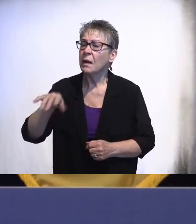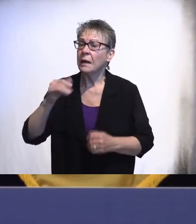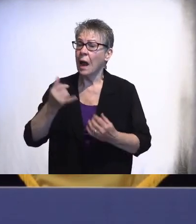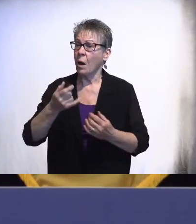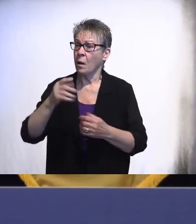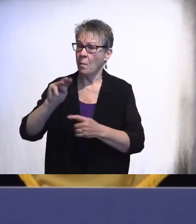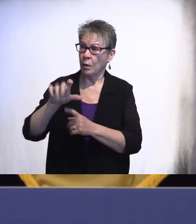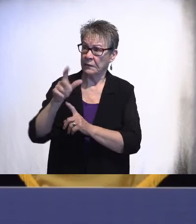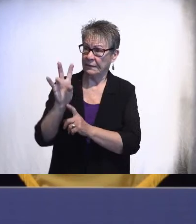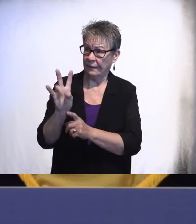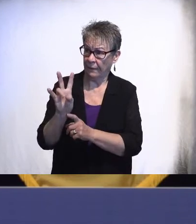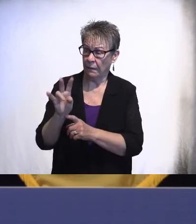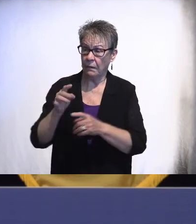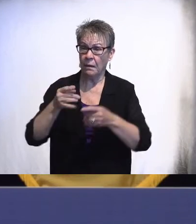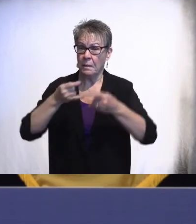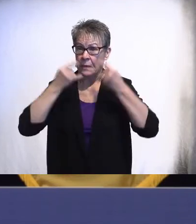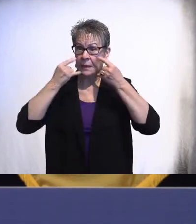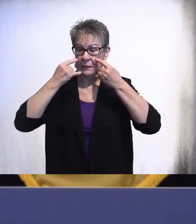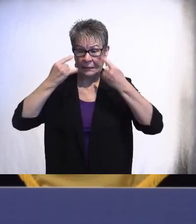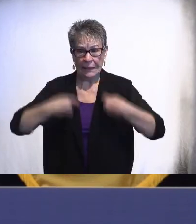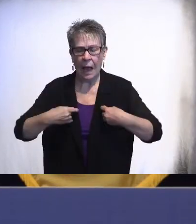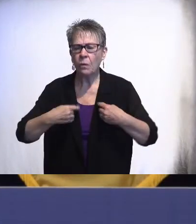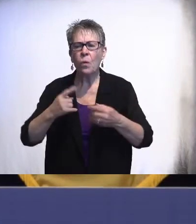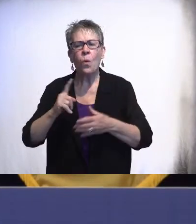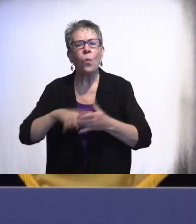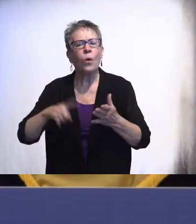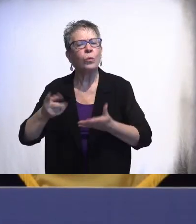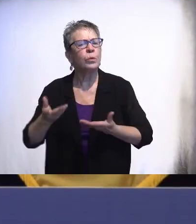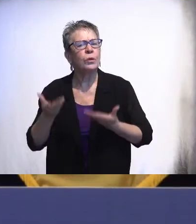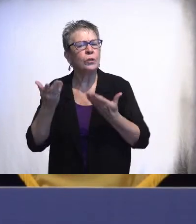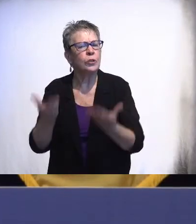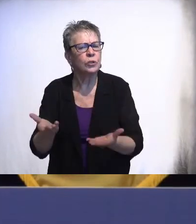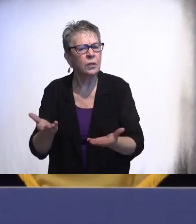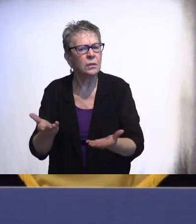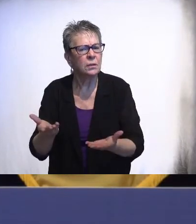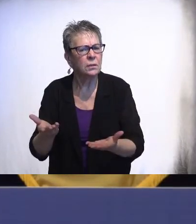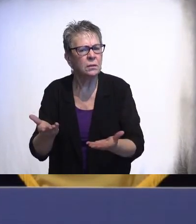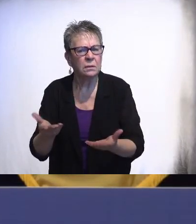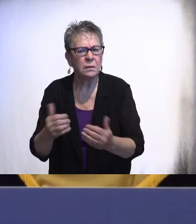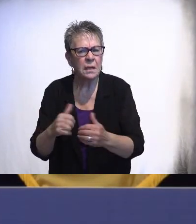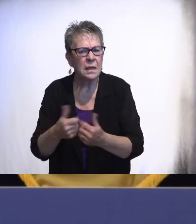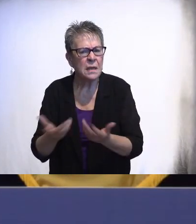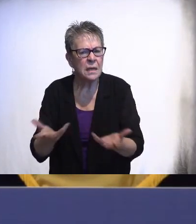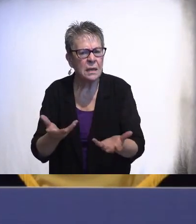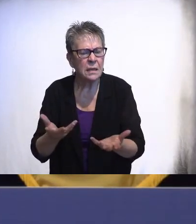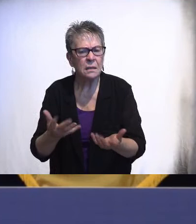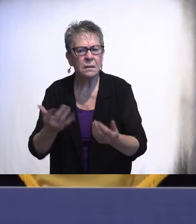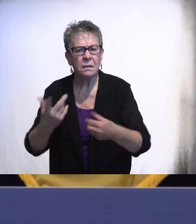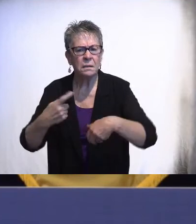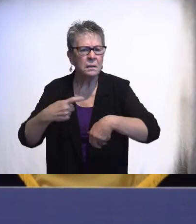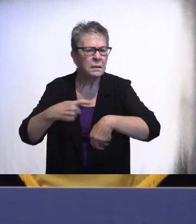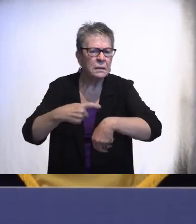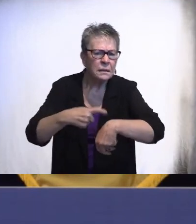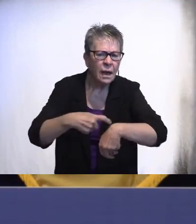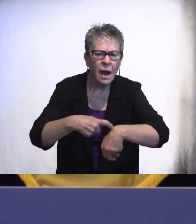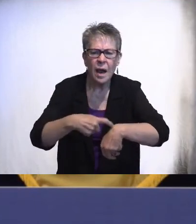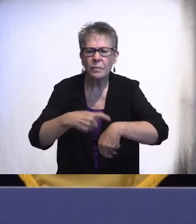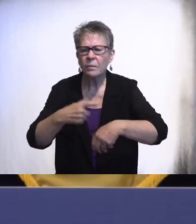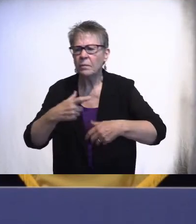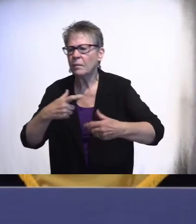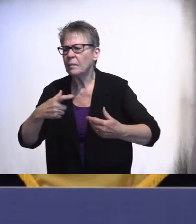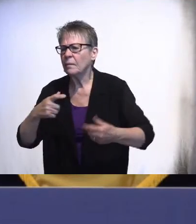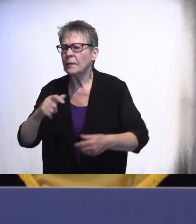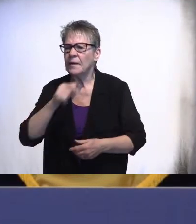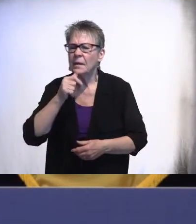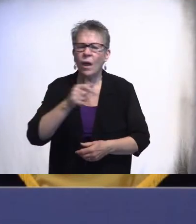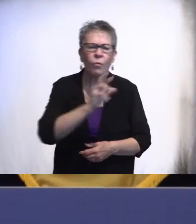more about the timing? I know if I ask if there was any political calculation, you'd dispute the premise of the question, but you know, why March